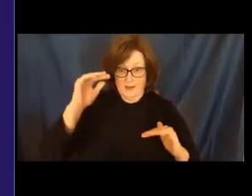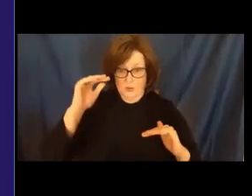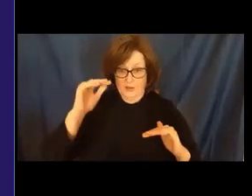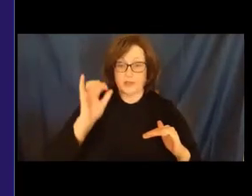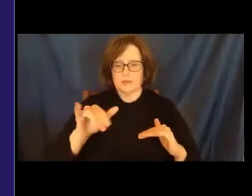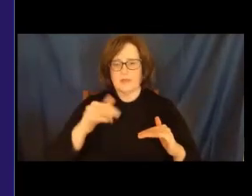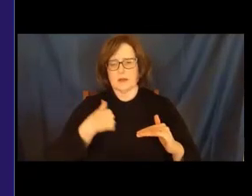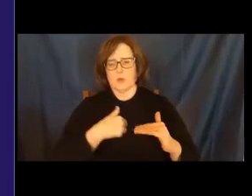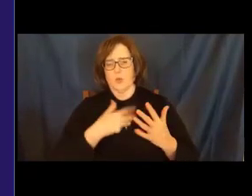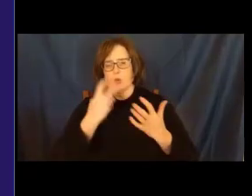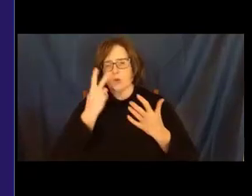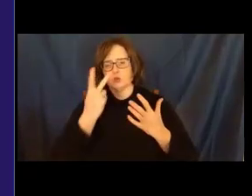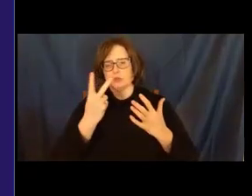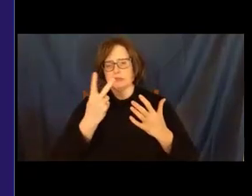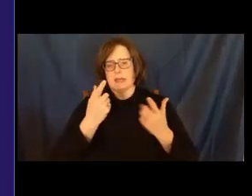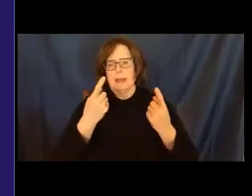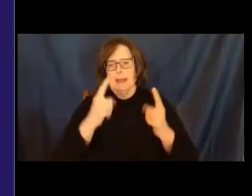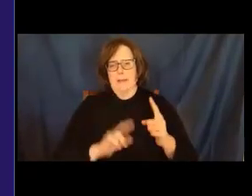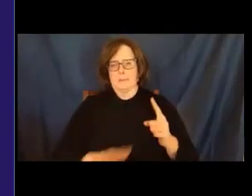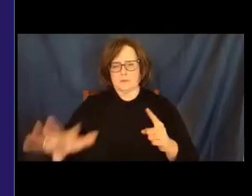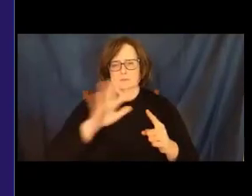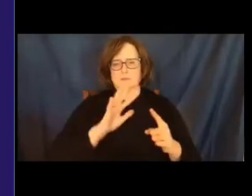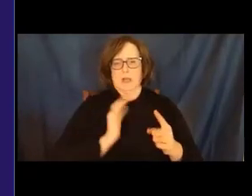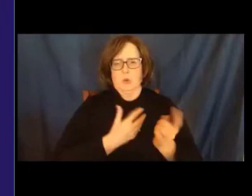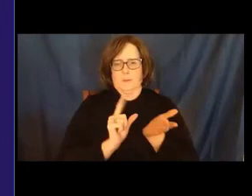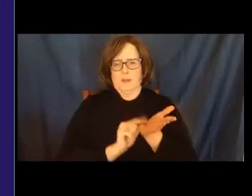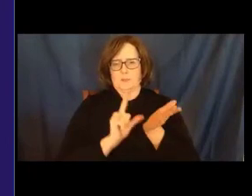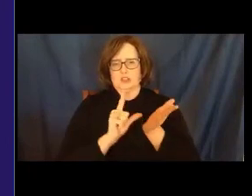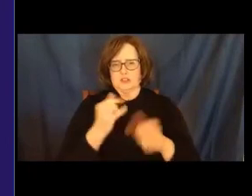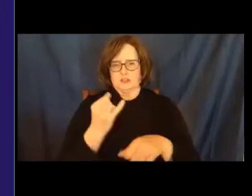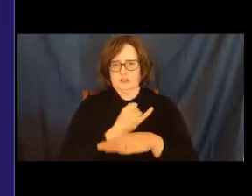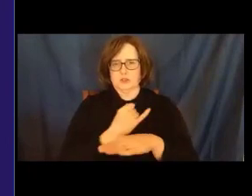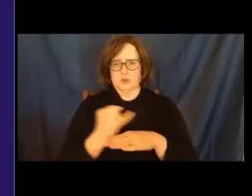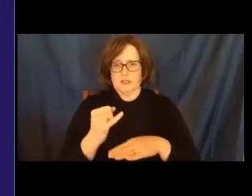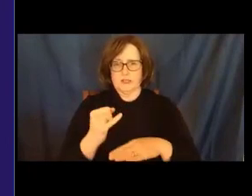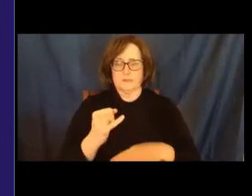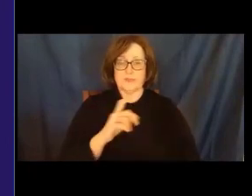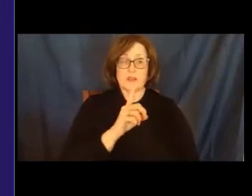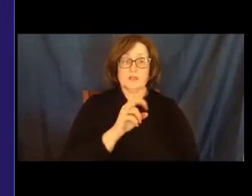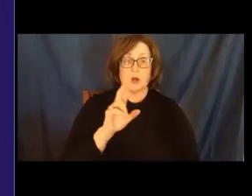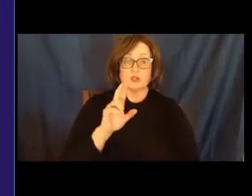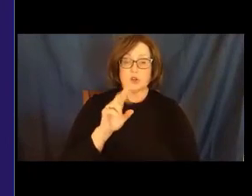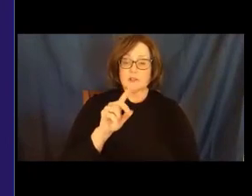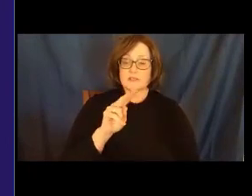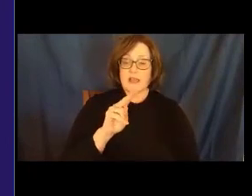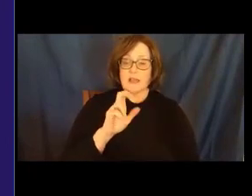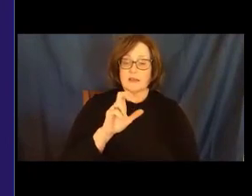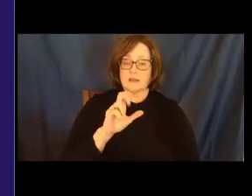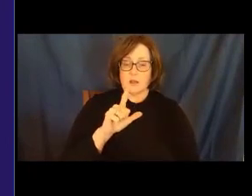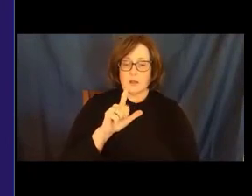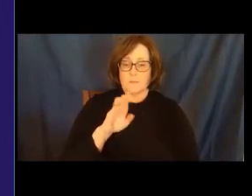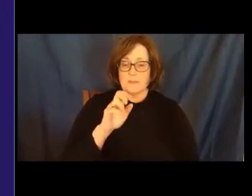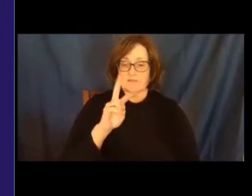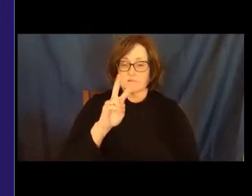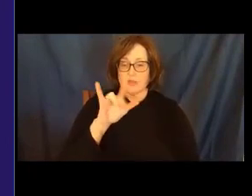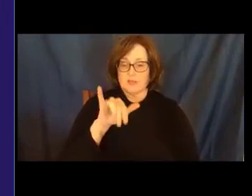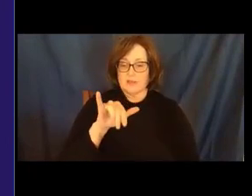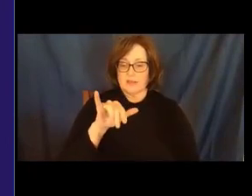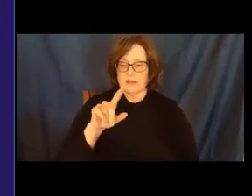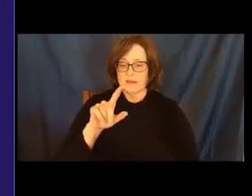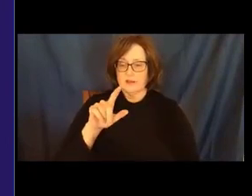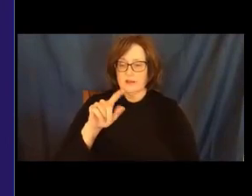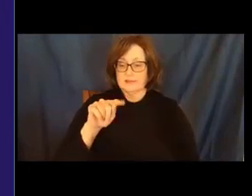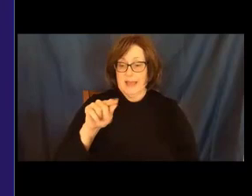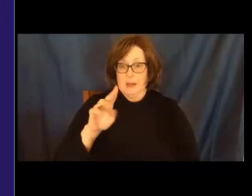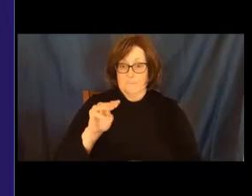industry. So Dr. Beverly Daniel Tatum, in her book, Why Are All the Black Kids Sitting Together in the Cafeteria, really